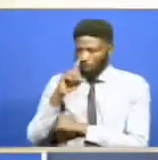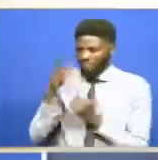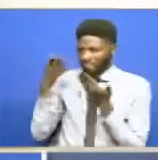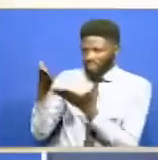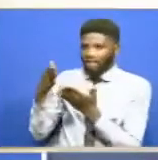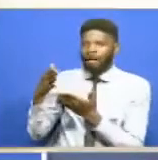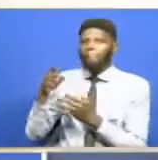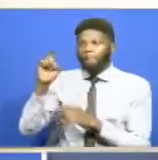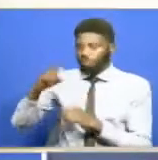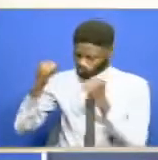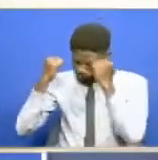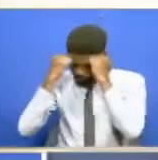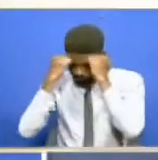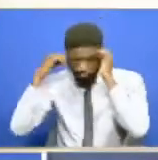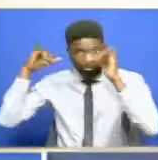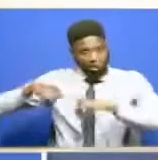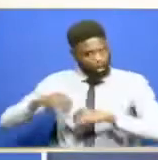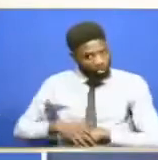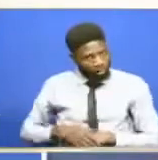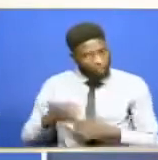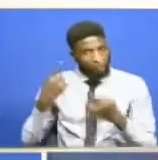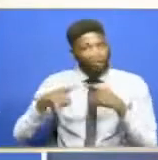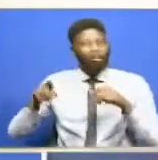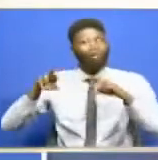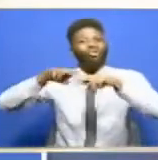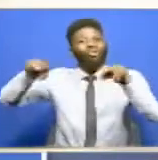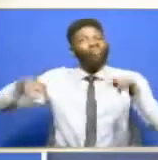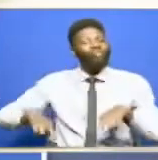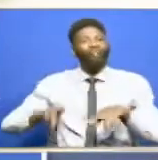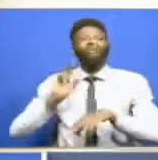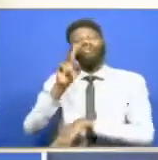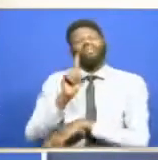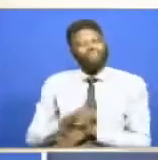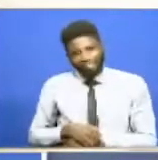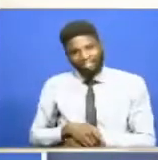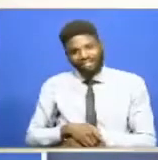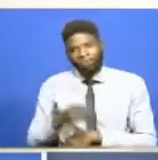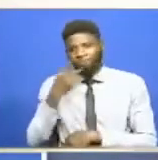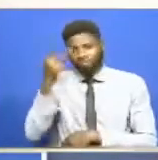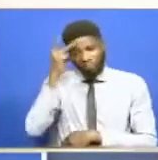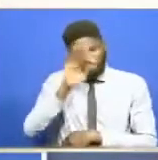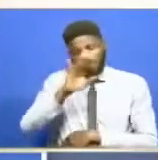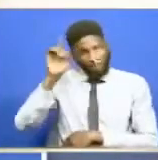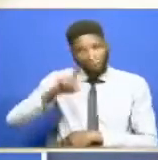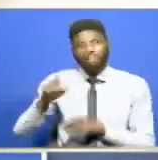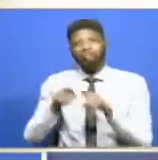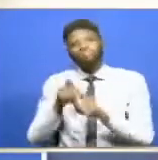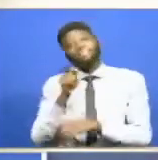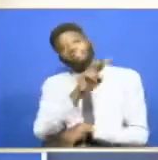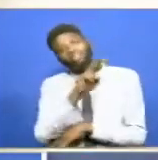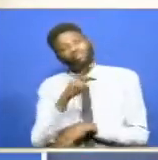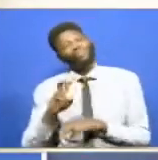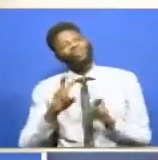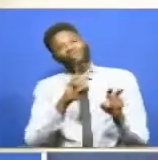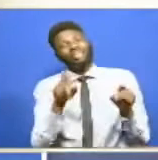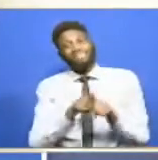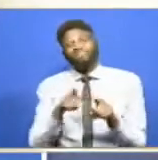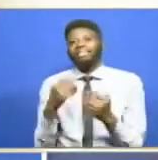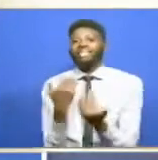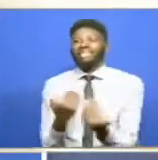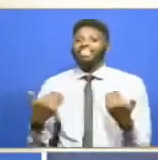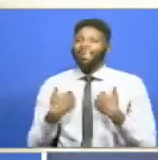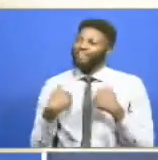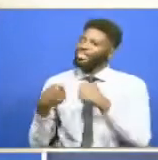to study, and it is a one home. Okay, your parents need to watch the TV, you have kids. So it was